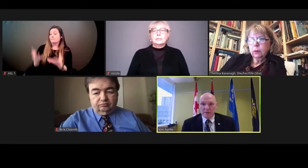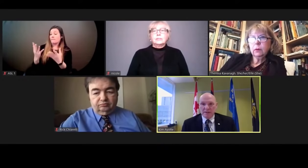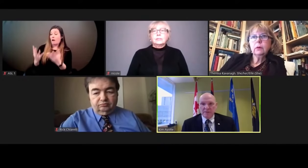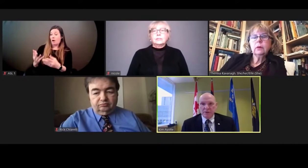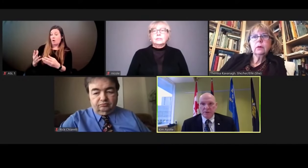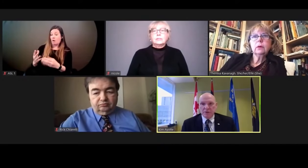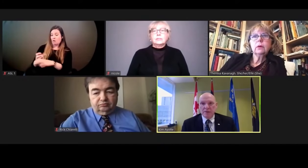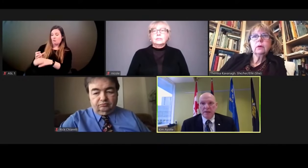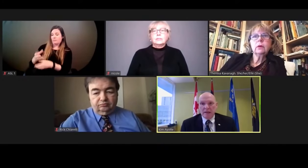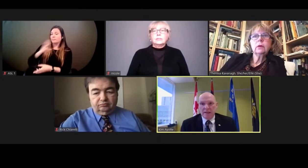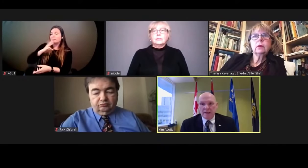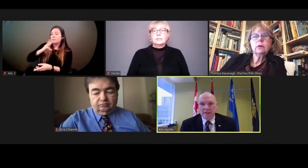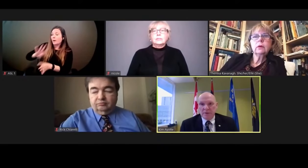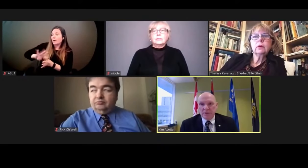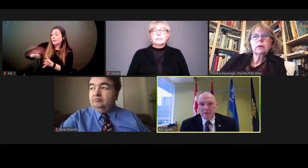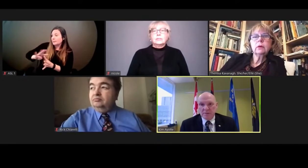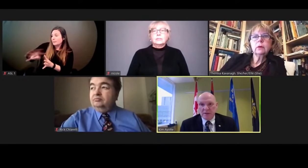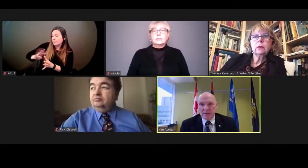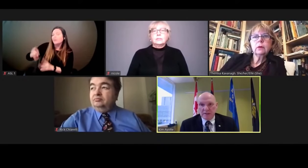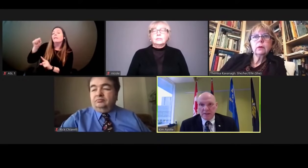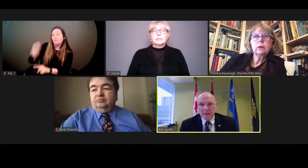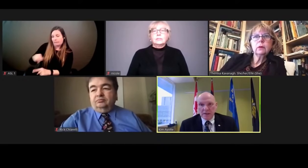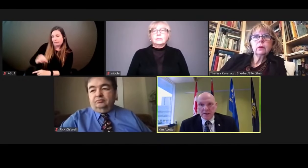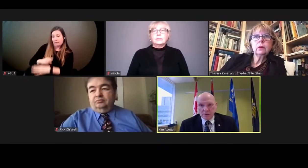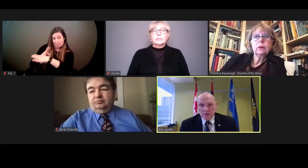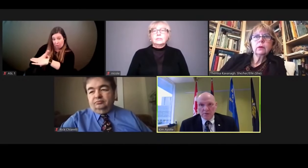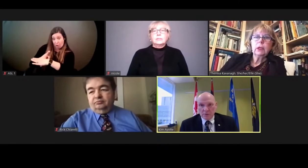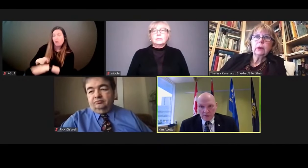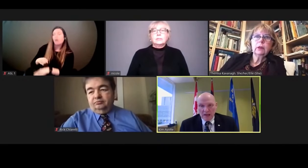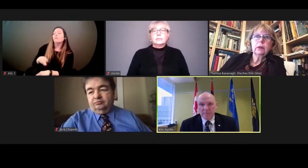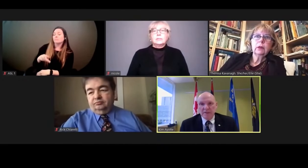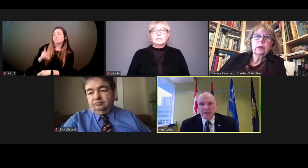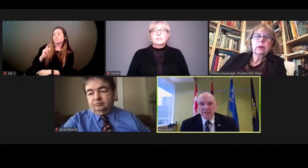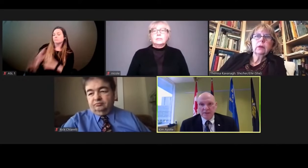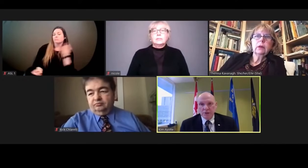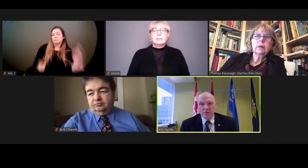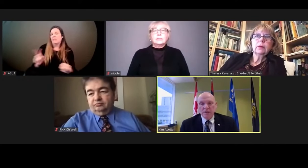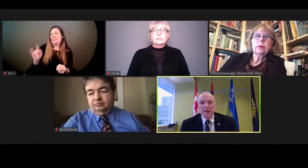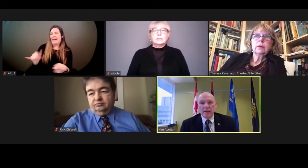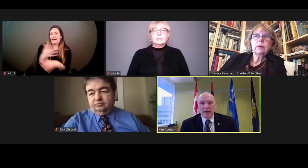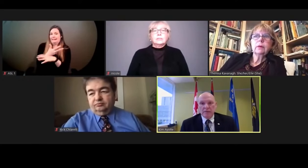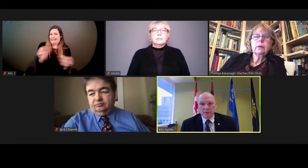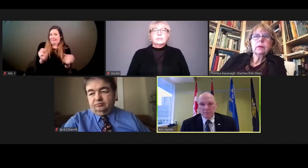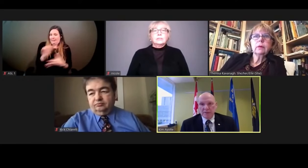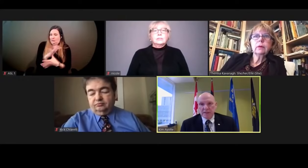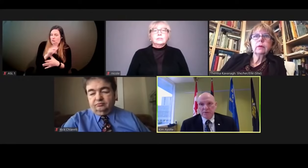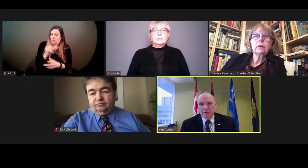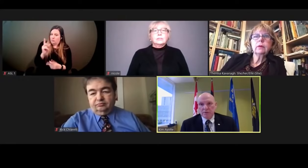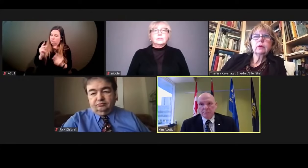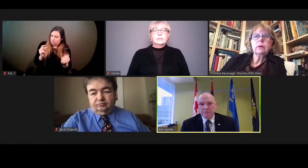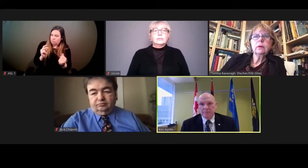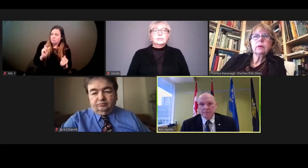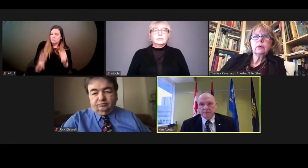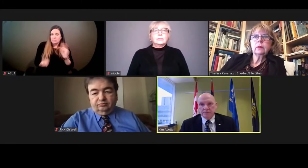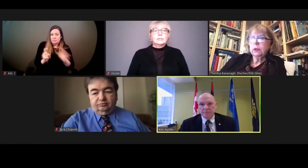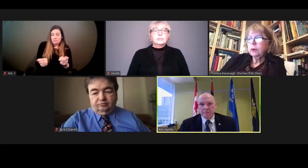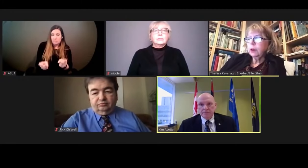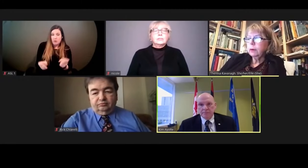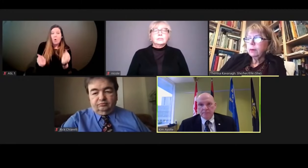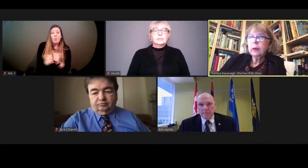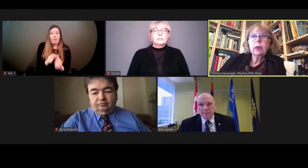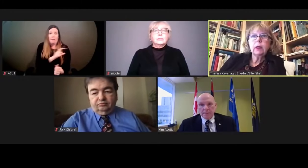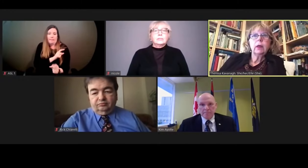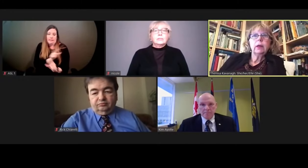public safety issues that need to be addressed immediately. So there have been tickets issued and with police escort.